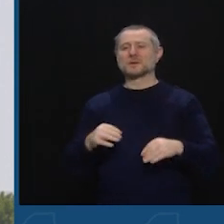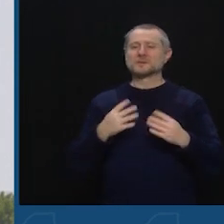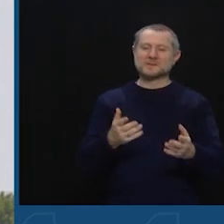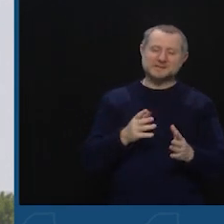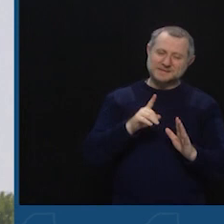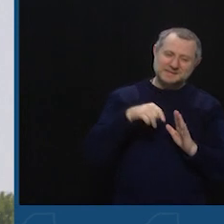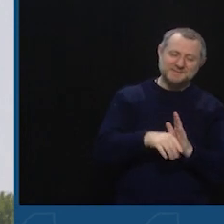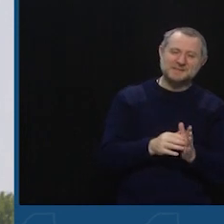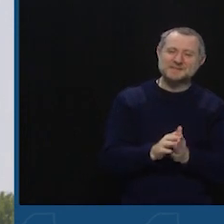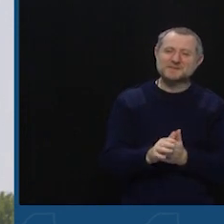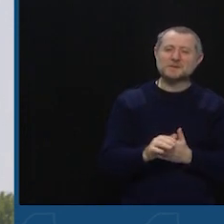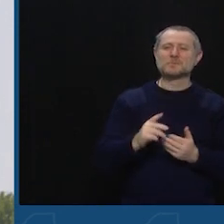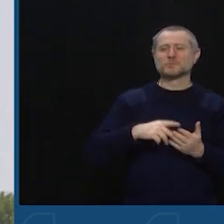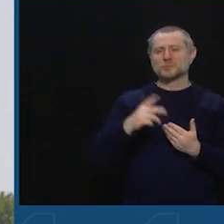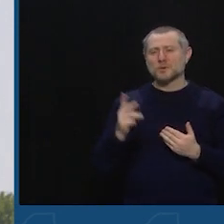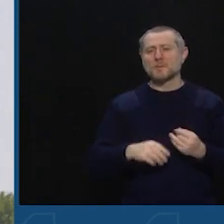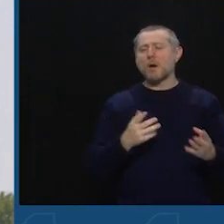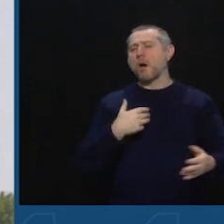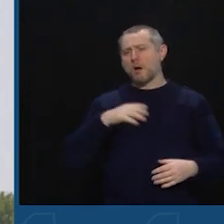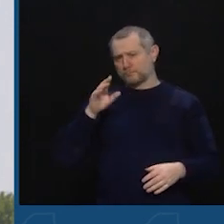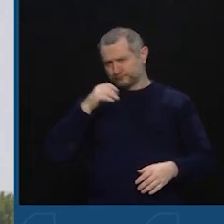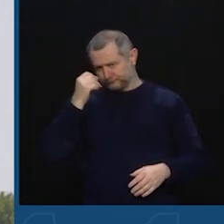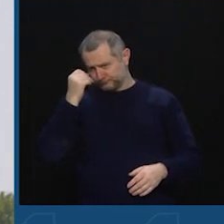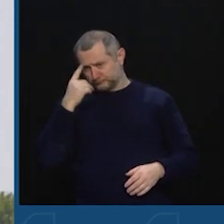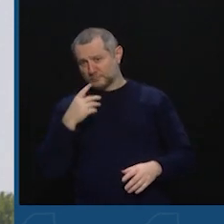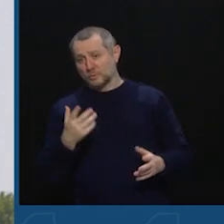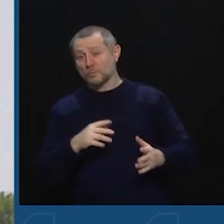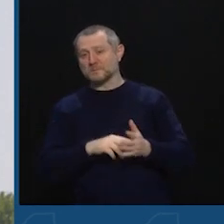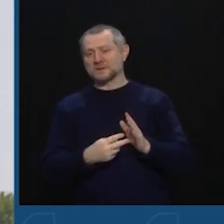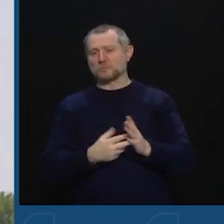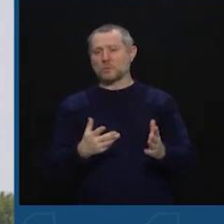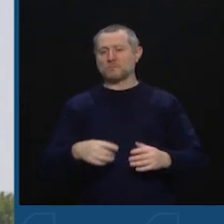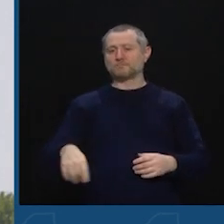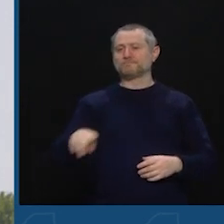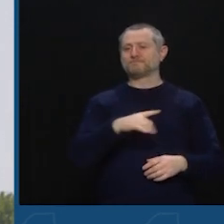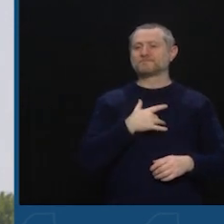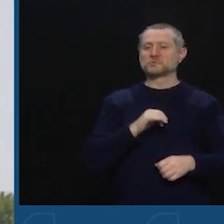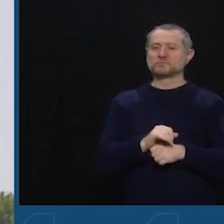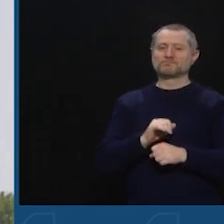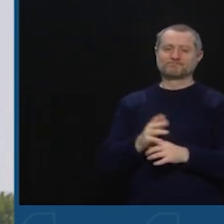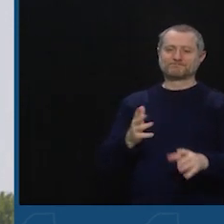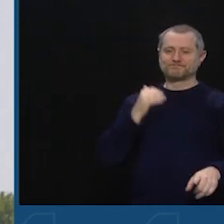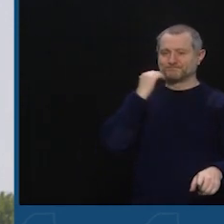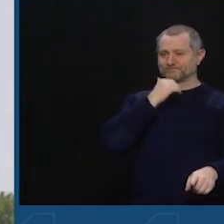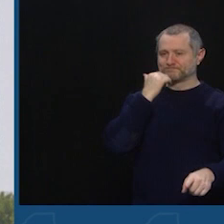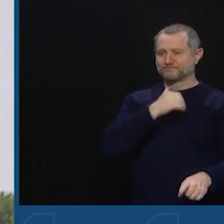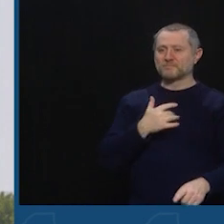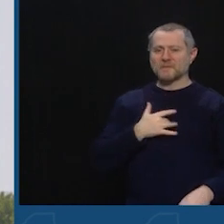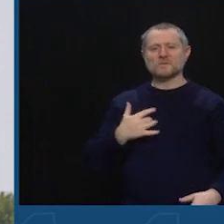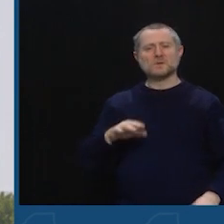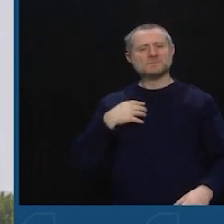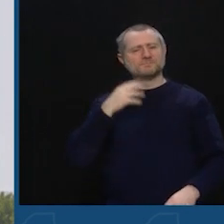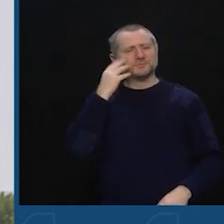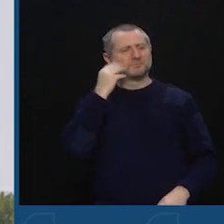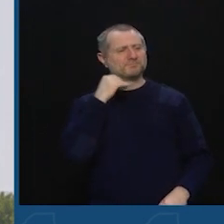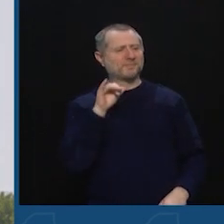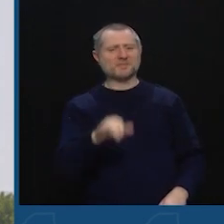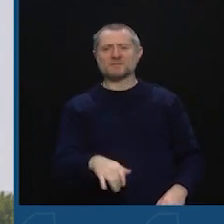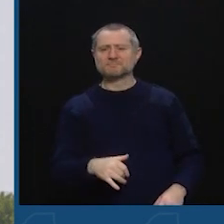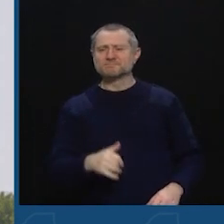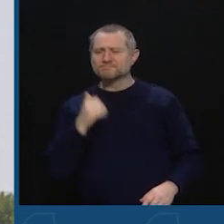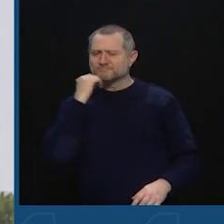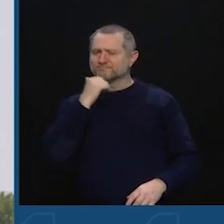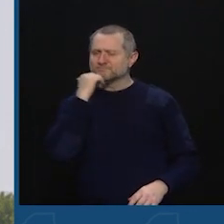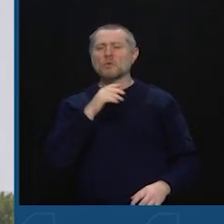understand at the basis level of what all of you do, because I've been there. And I know how hard it is sometimes to sell